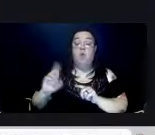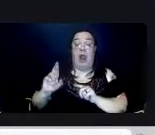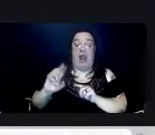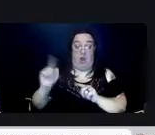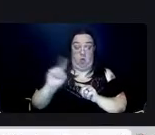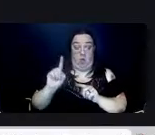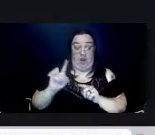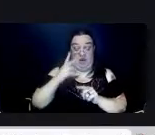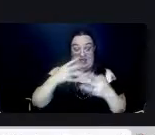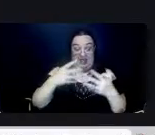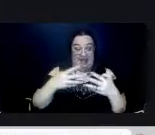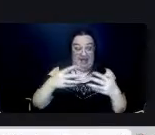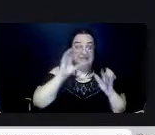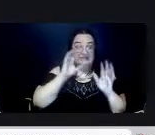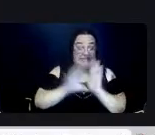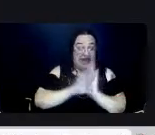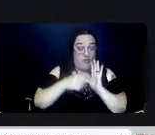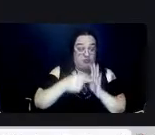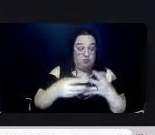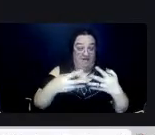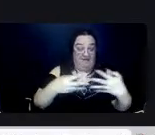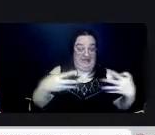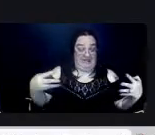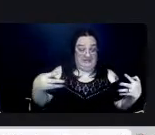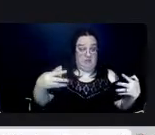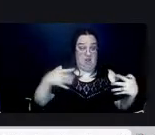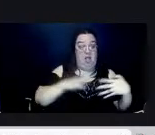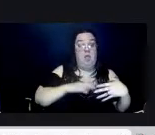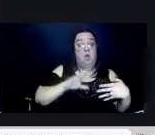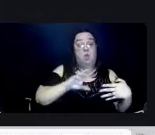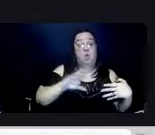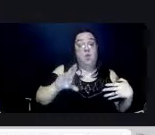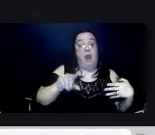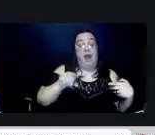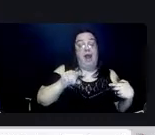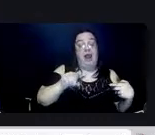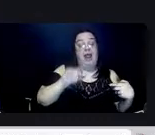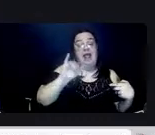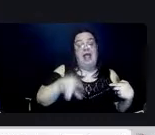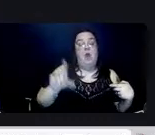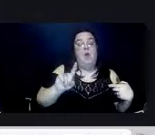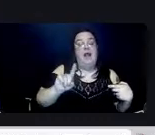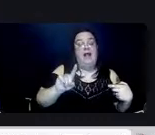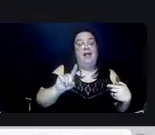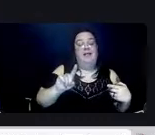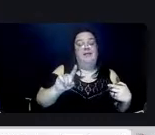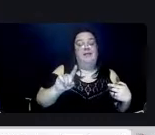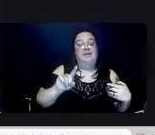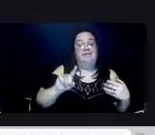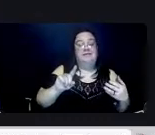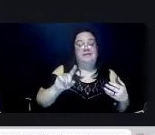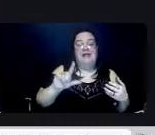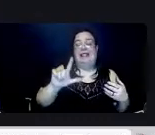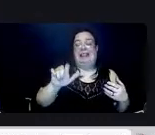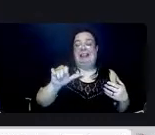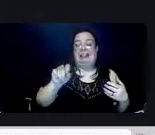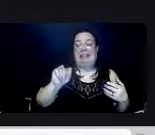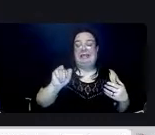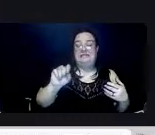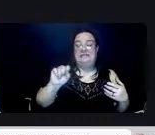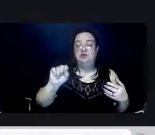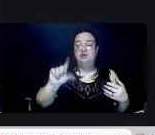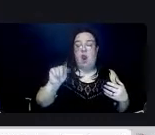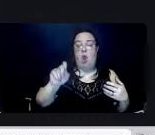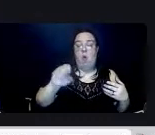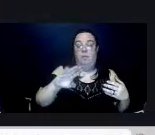or the diagram shows the fence, is where the least amount of a slope is off of the sidewalk. And so that's why